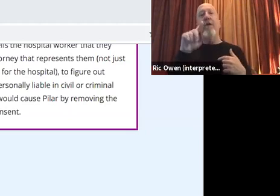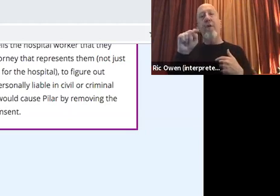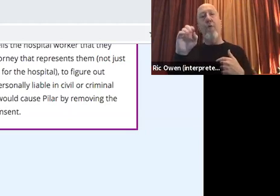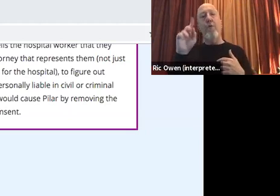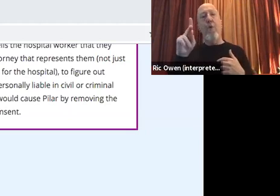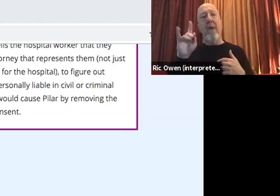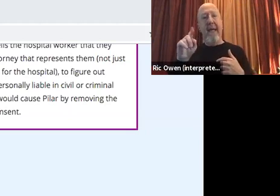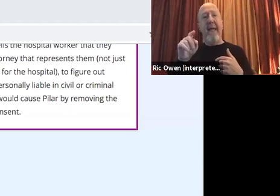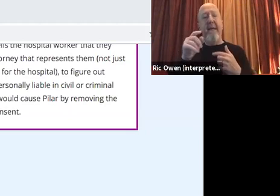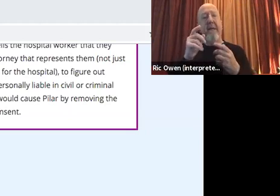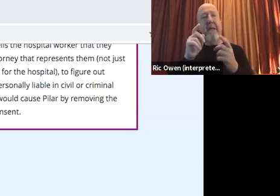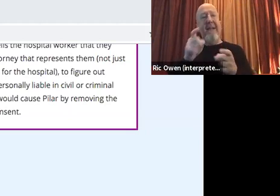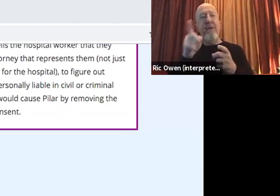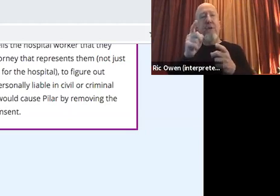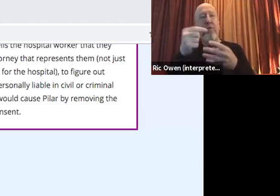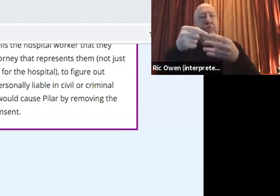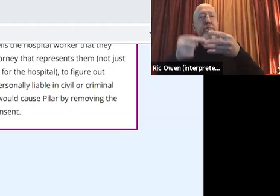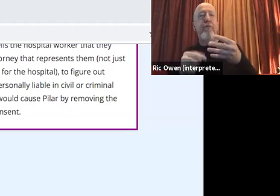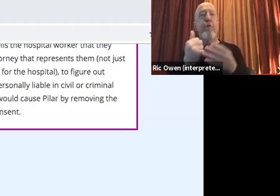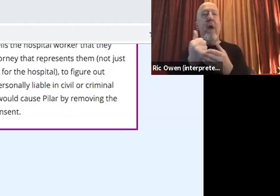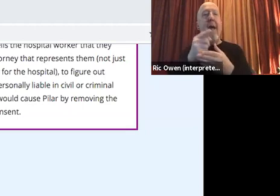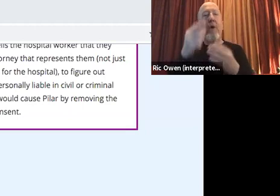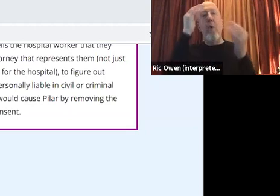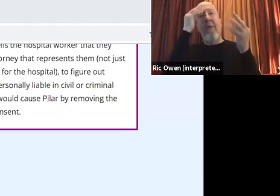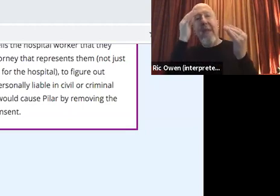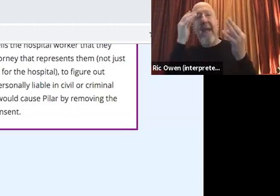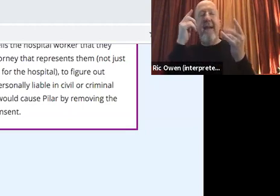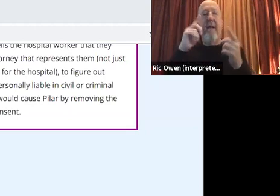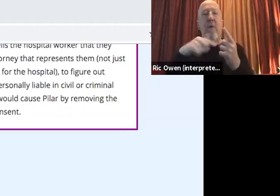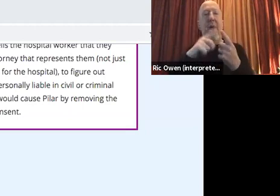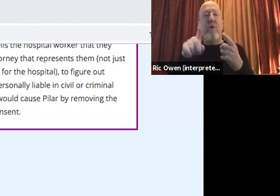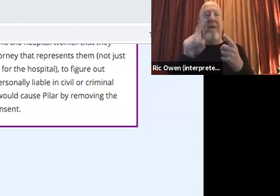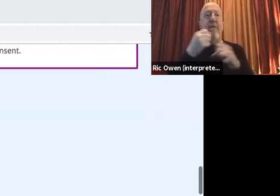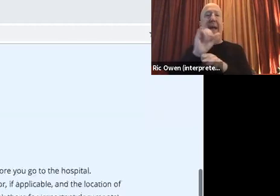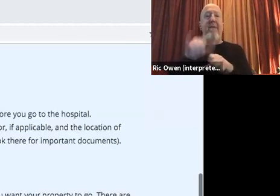these documents. I definitely invite everyone to look more closely at it when you get a chance.